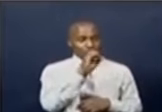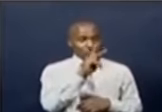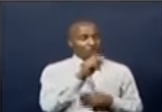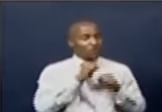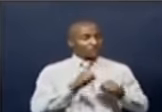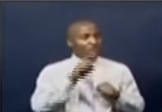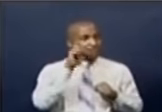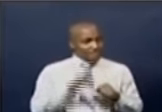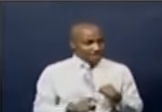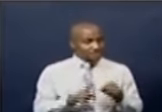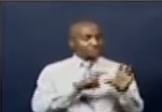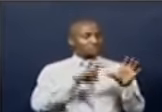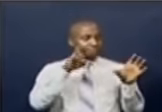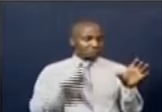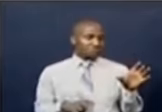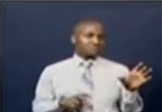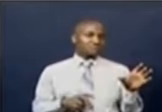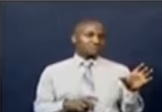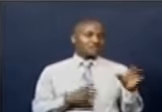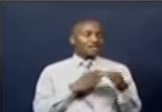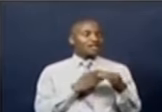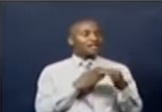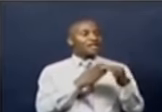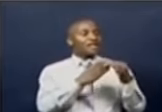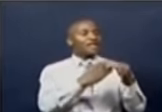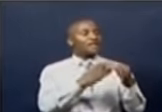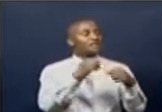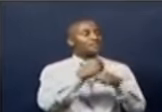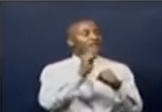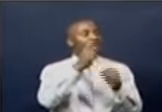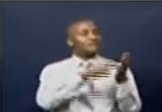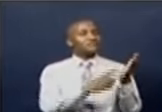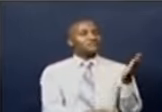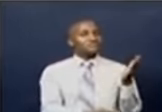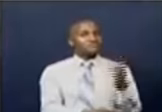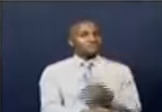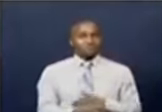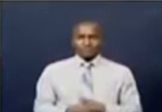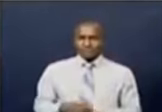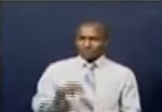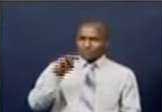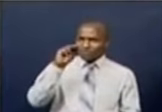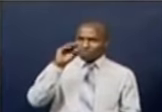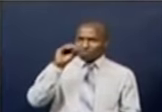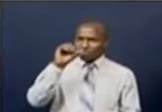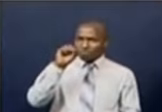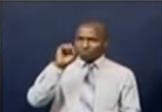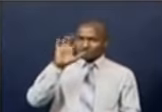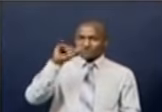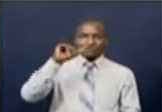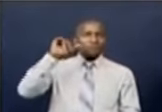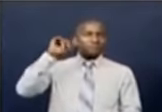do the honorable thing and step aside. They let the athletes and the country down. I don't know what you think. Moses Tanui now joining us via